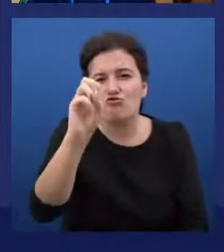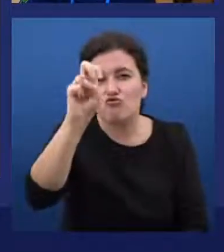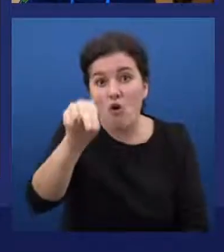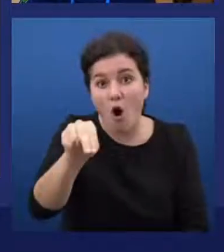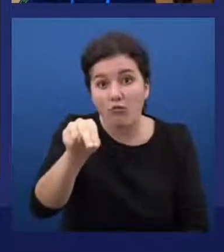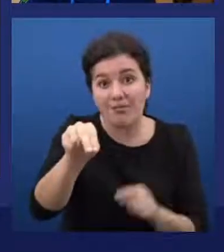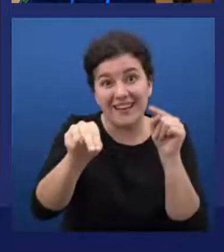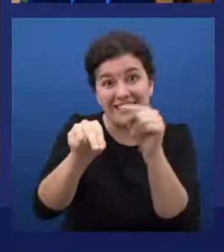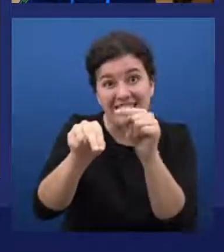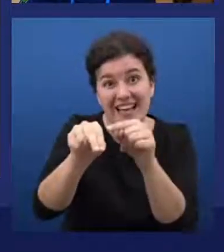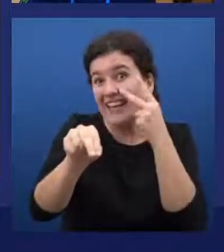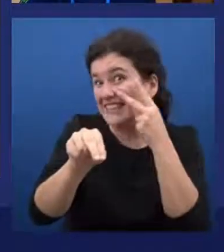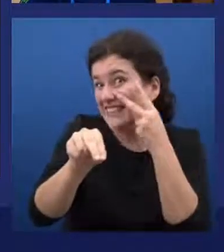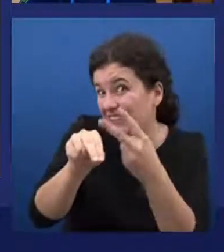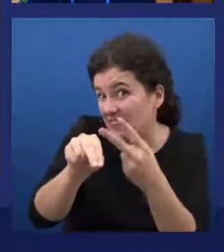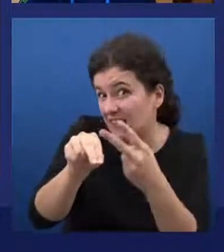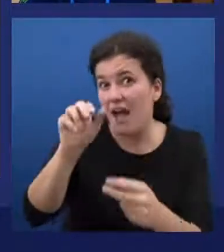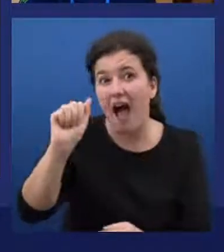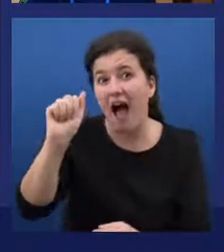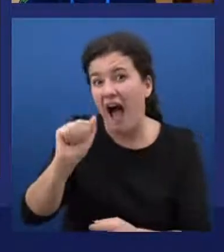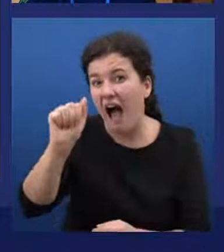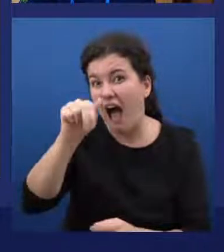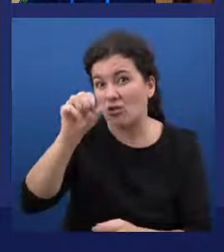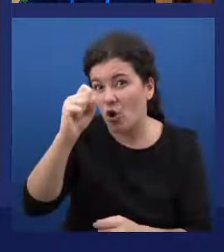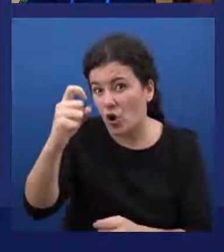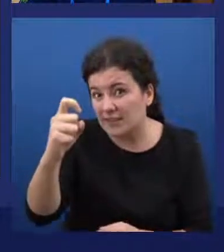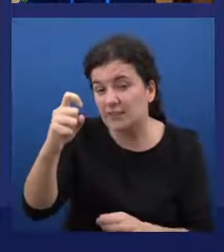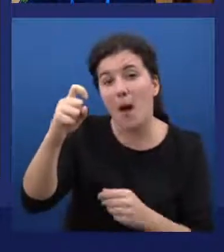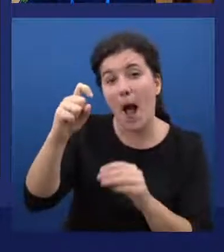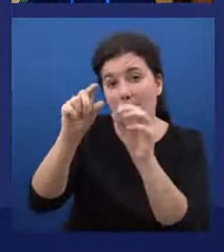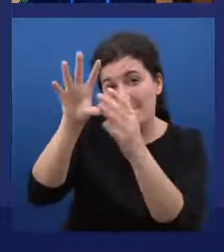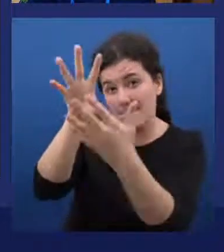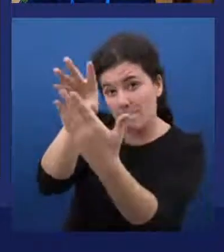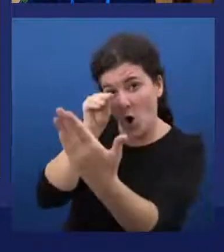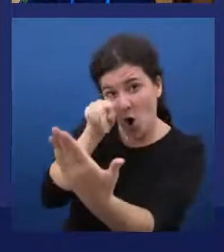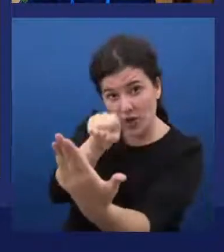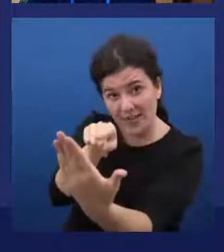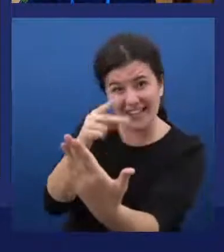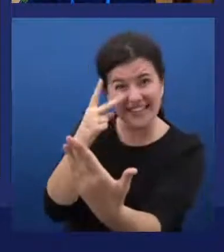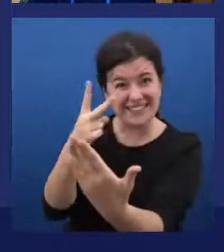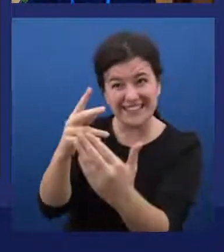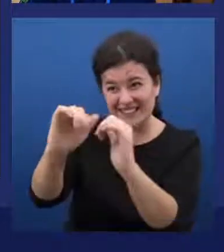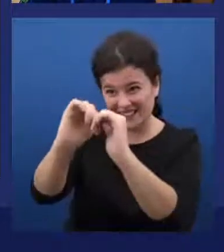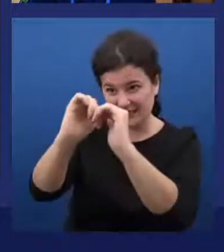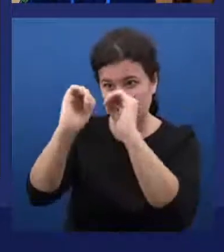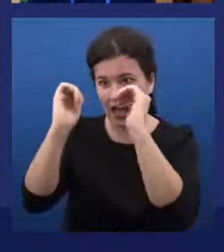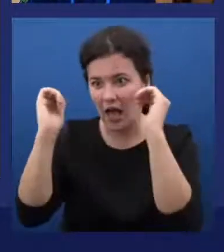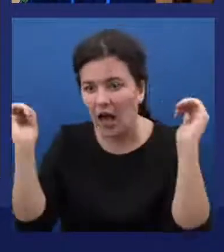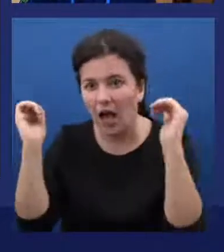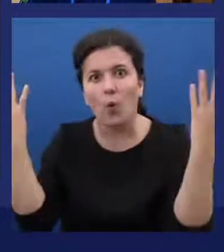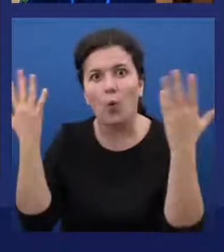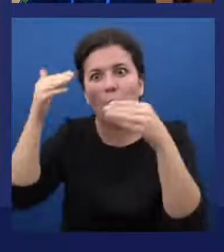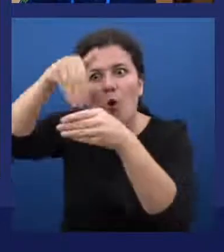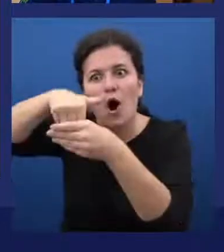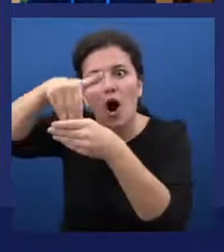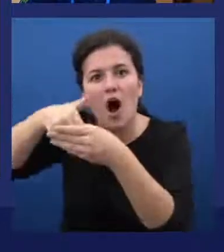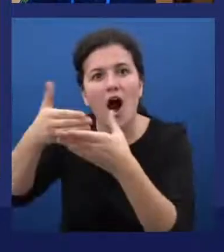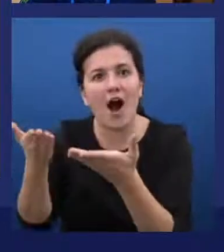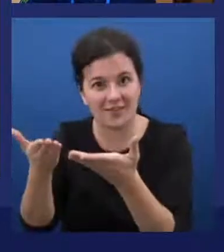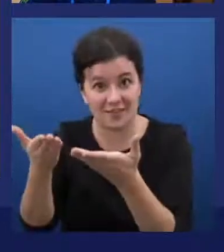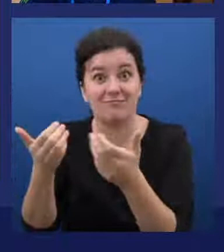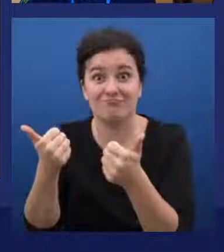download the Onyx model, you can actually see what's inside. So a couple of questions. One,